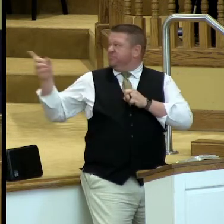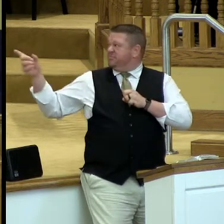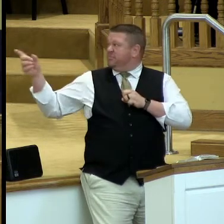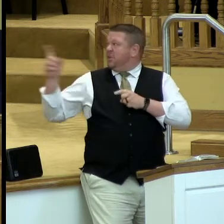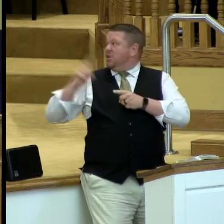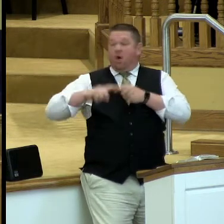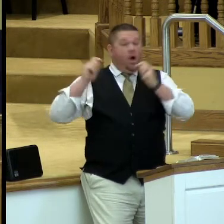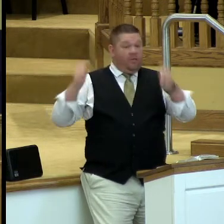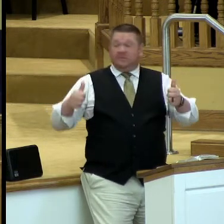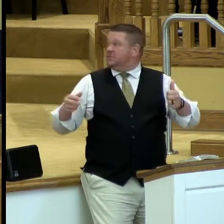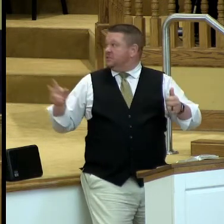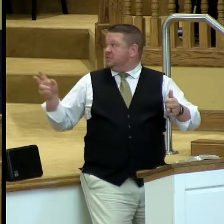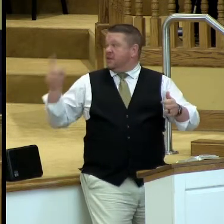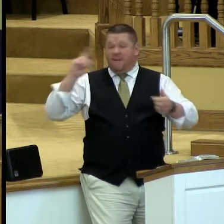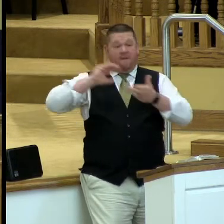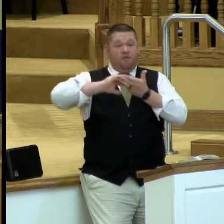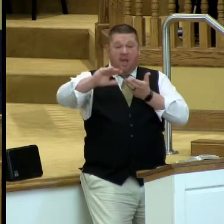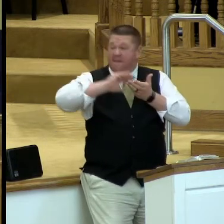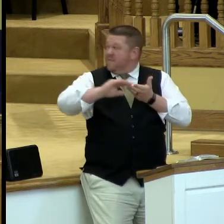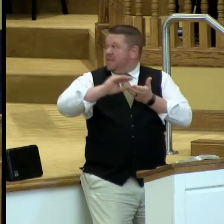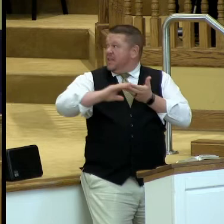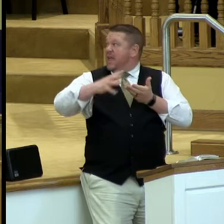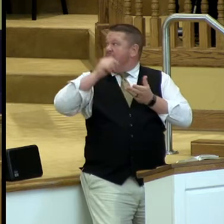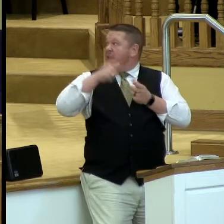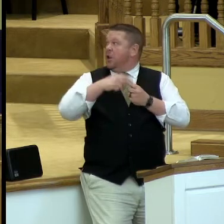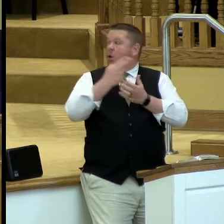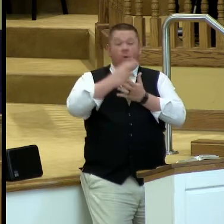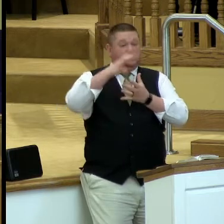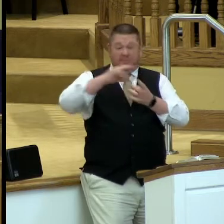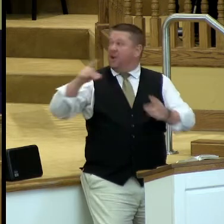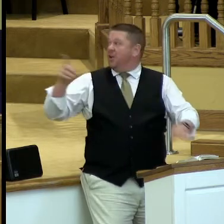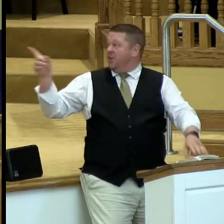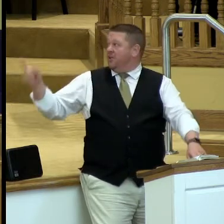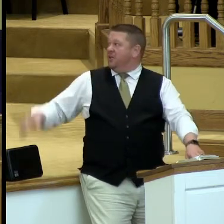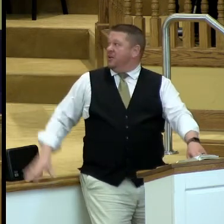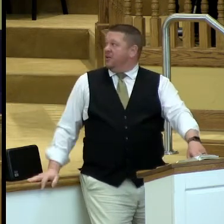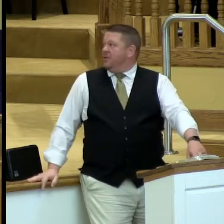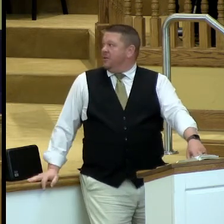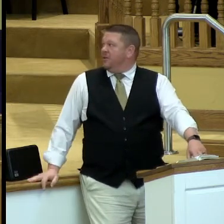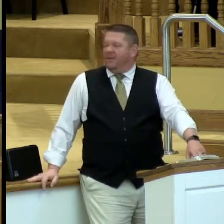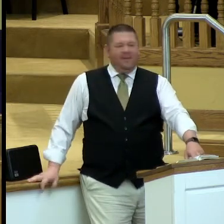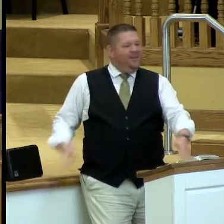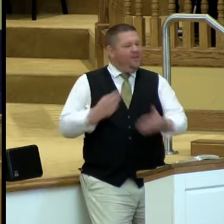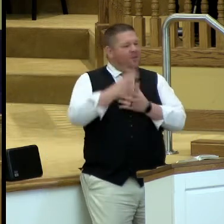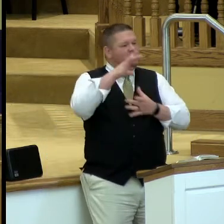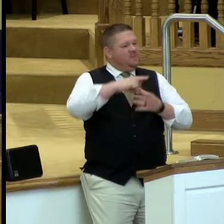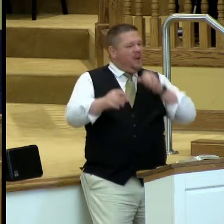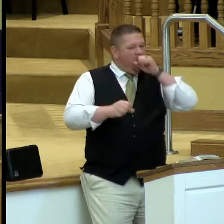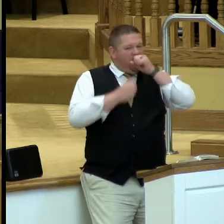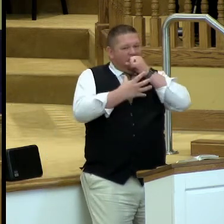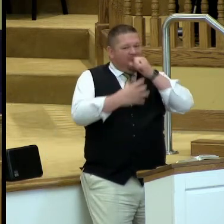nothing to all of a sudden forgiven, and then the Holy Spirit enters your body.